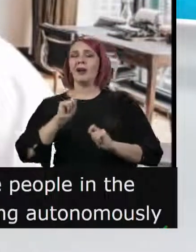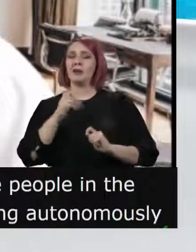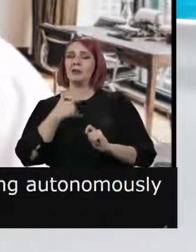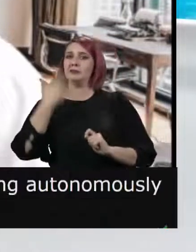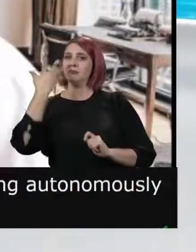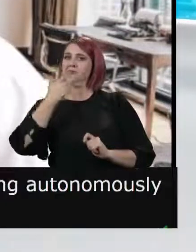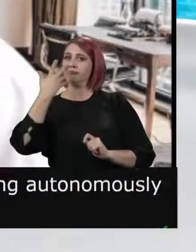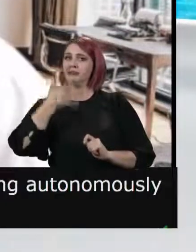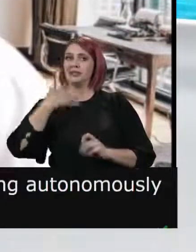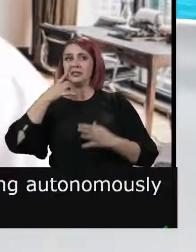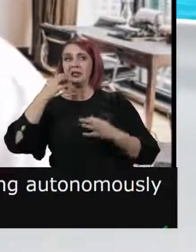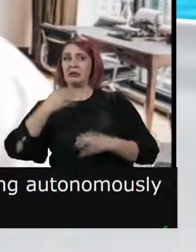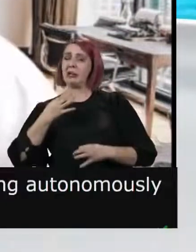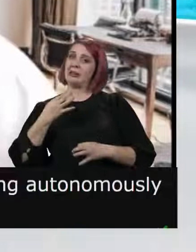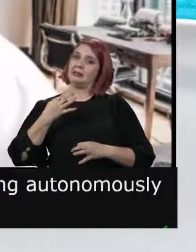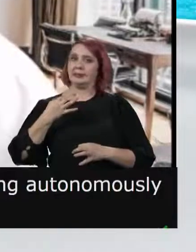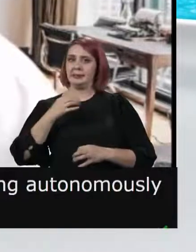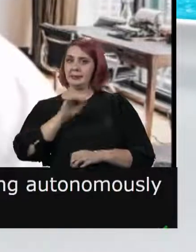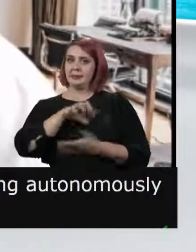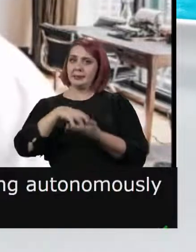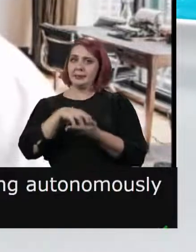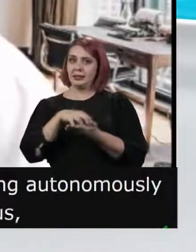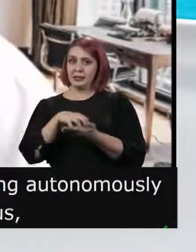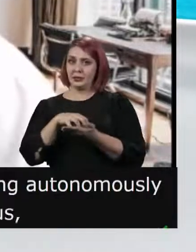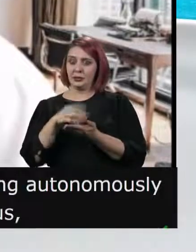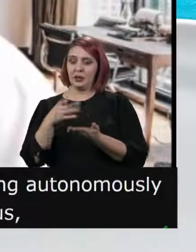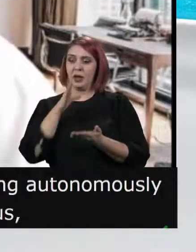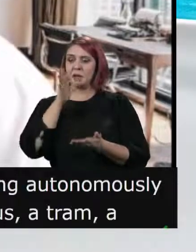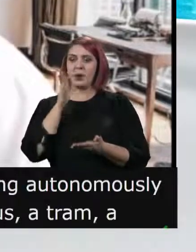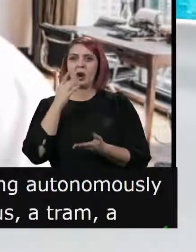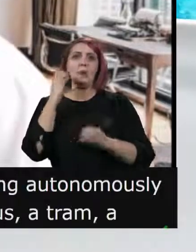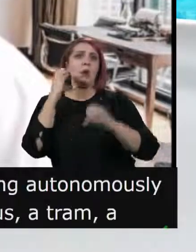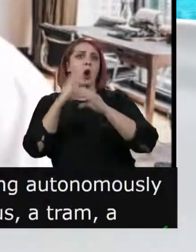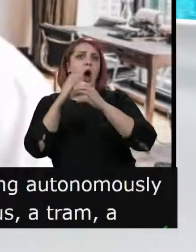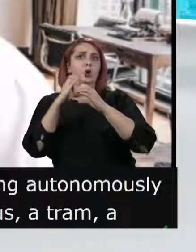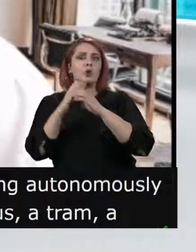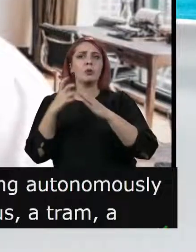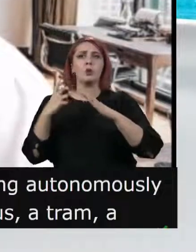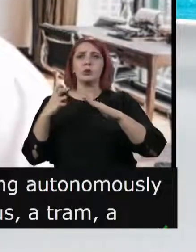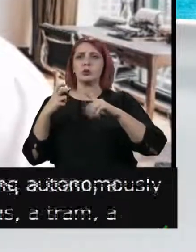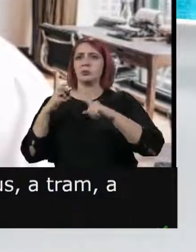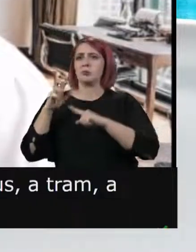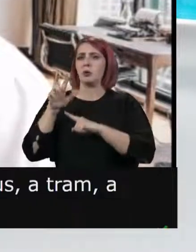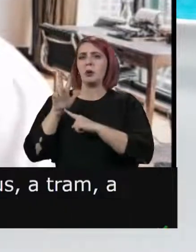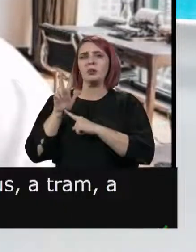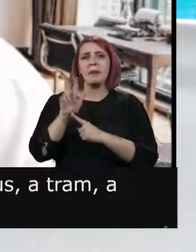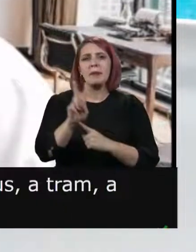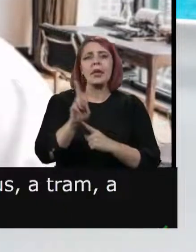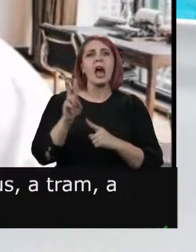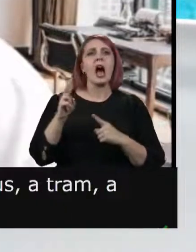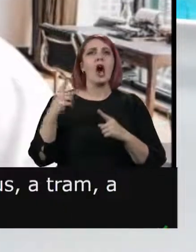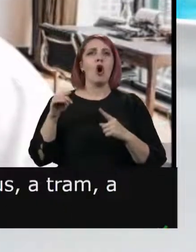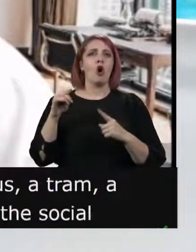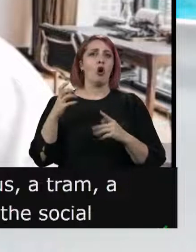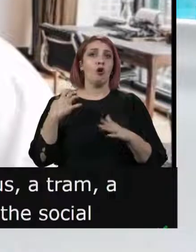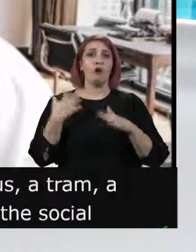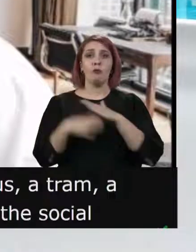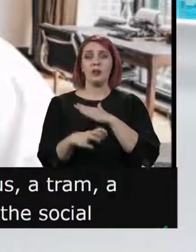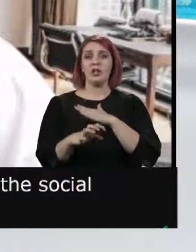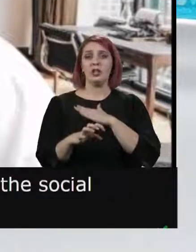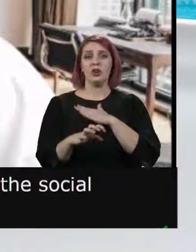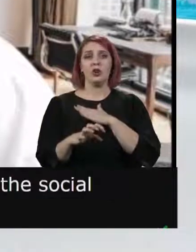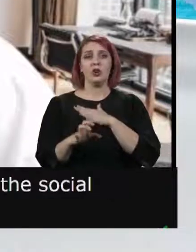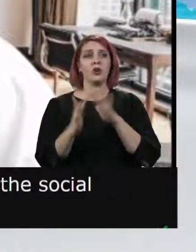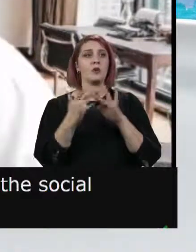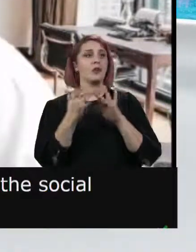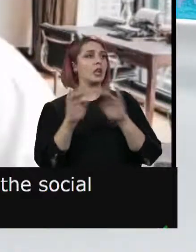Because traveling on a bus, a tram, a metro, one of the things they got out of that was the social interaction with the people around them.